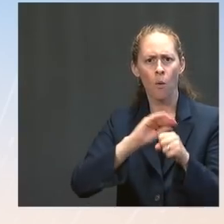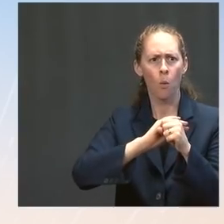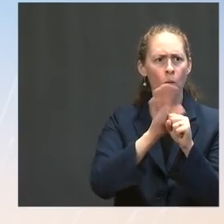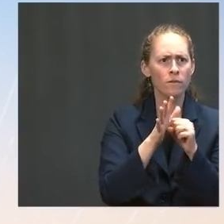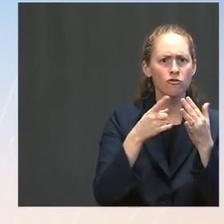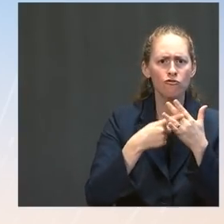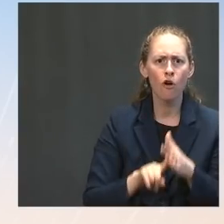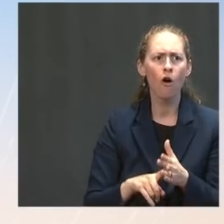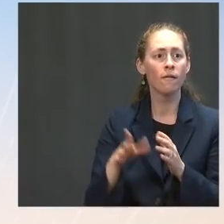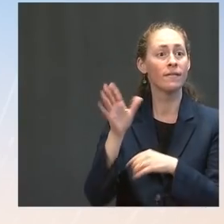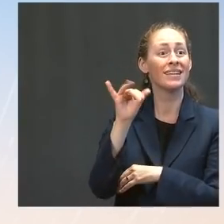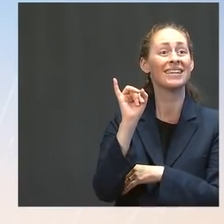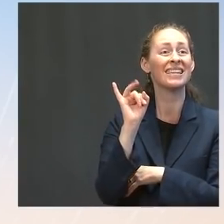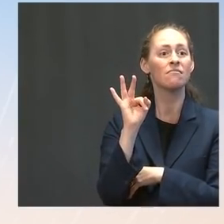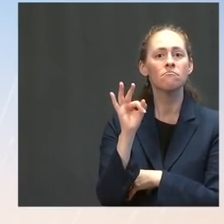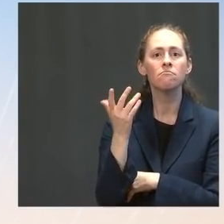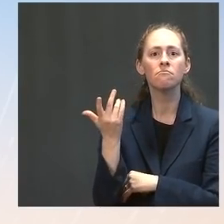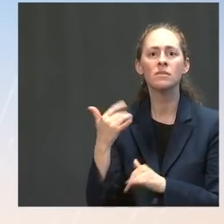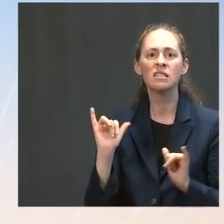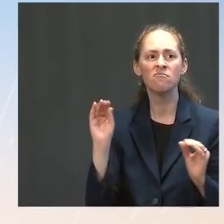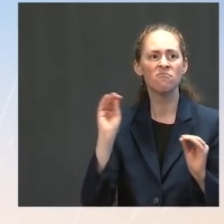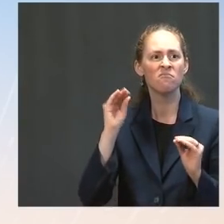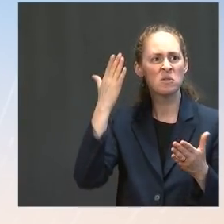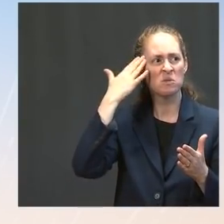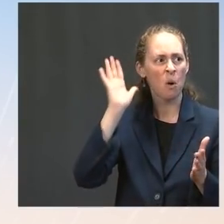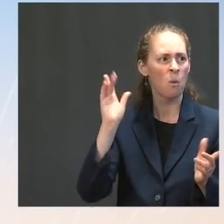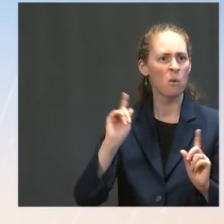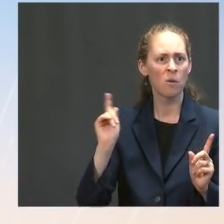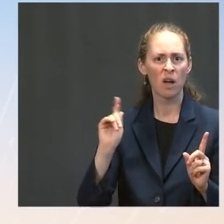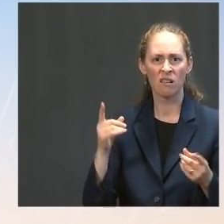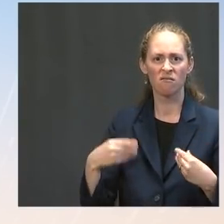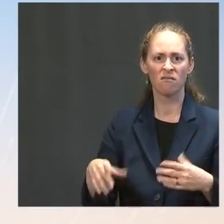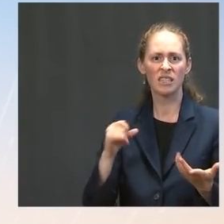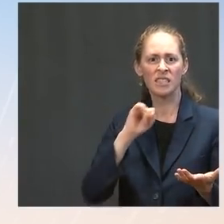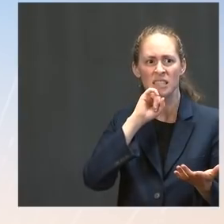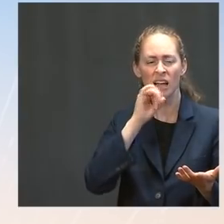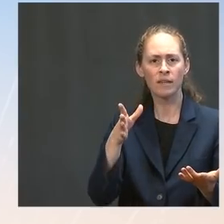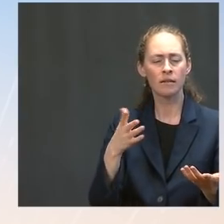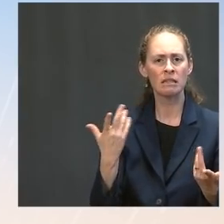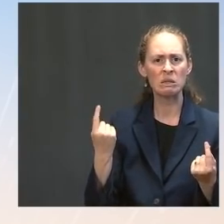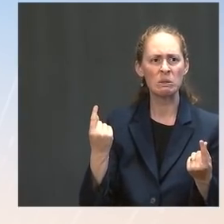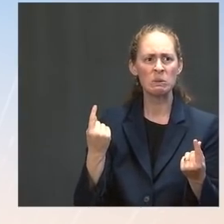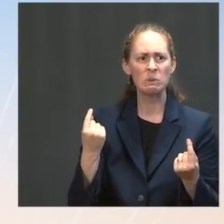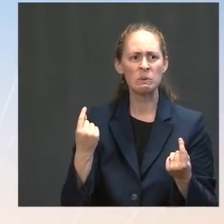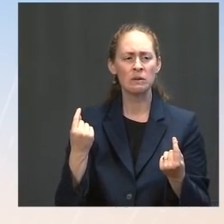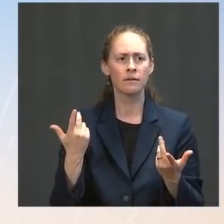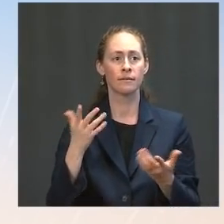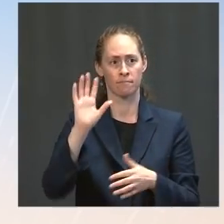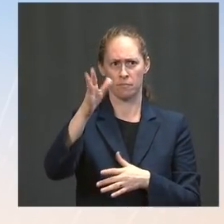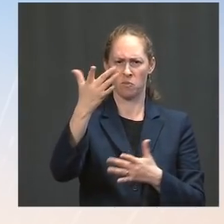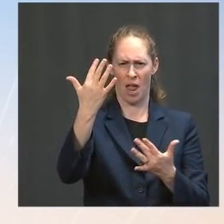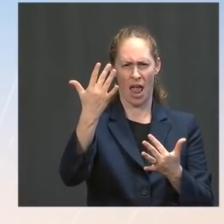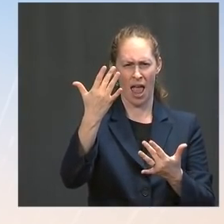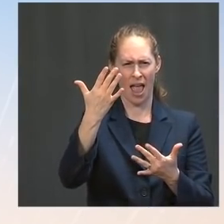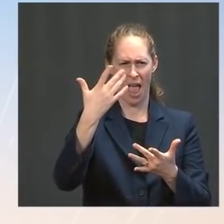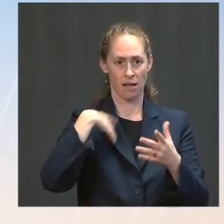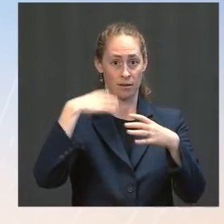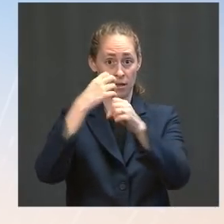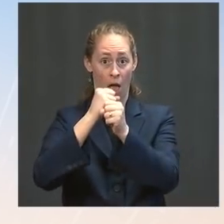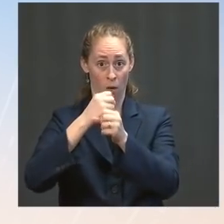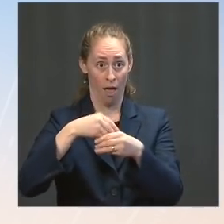ongoing discussions, and that is our expectation and what we're working toward. Go ahead. A couple quick questions. Yesterday, the president and you, I think, said that he